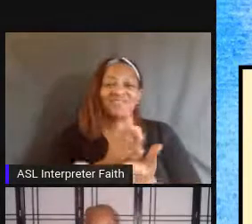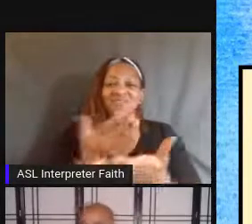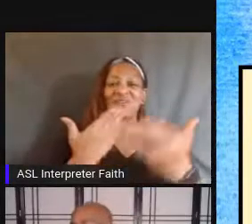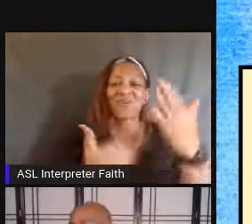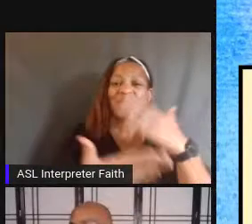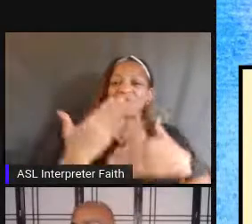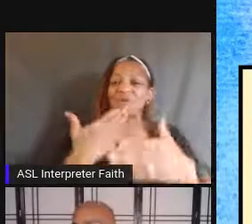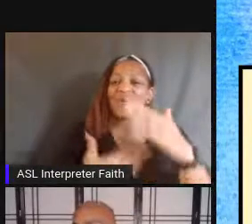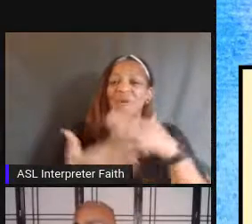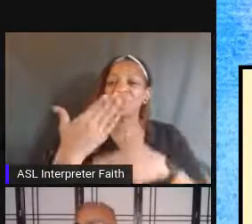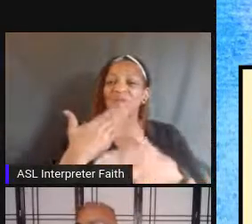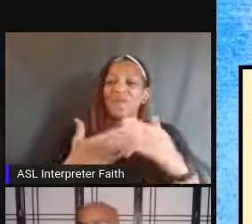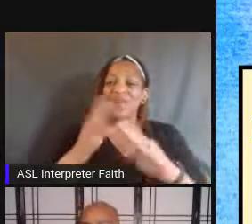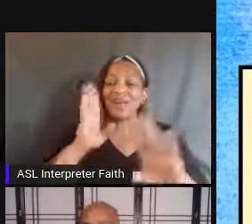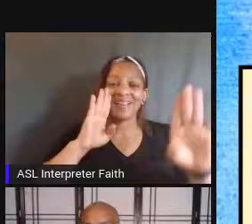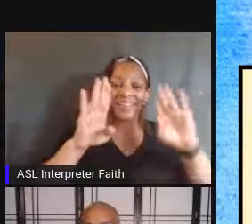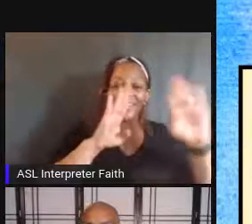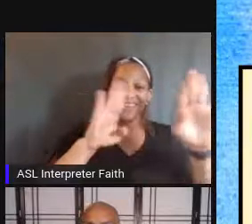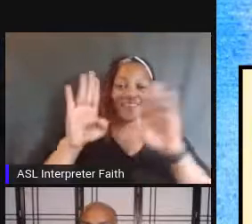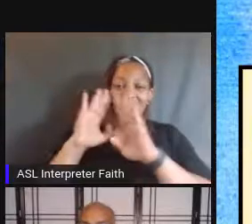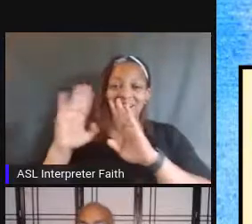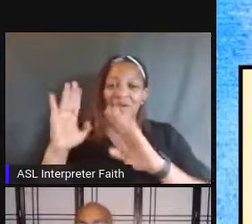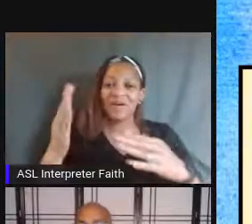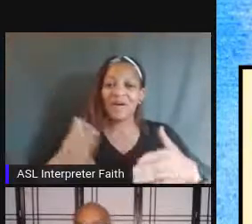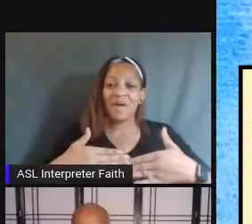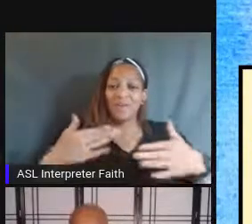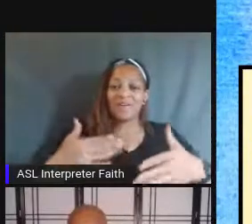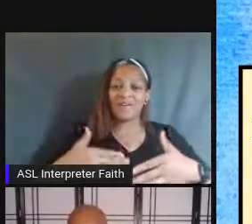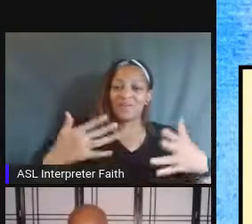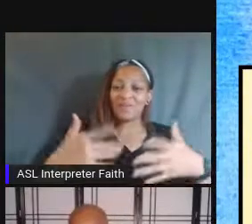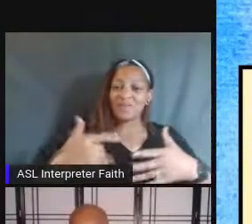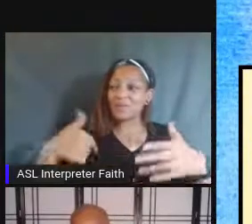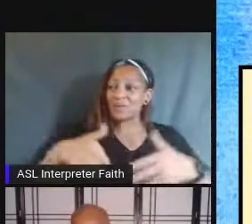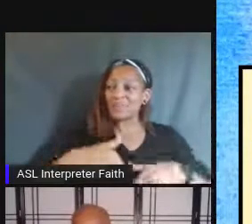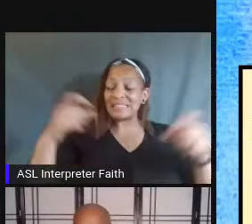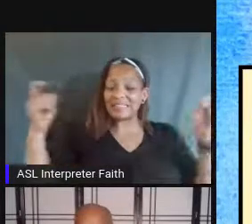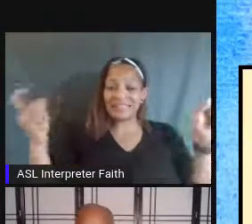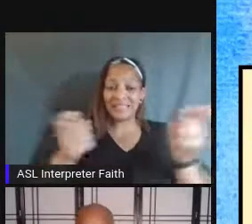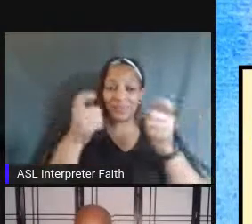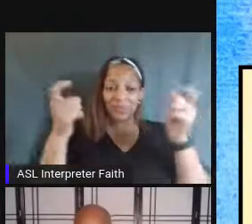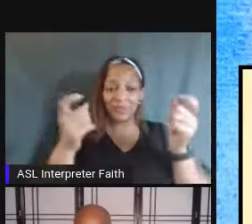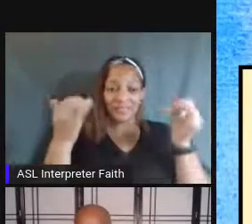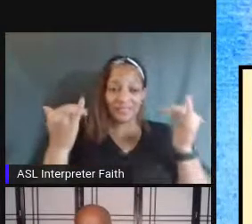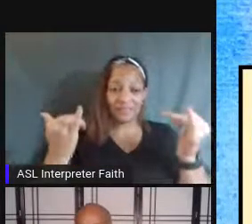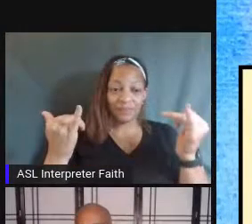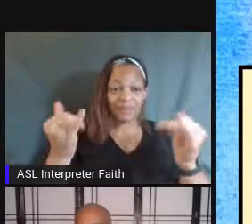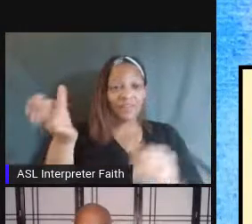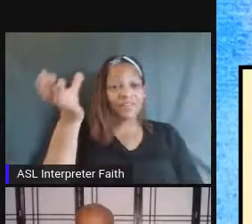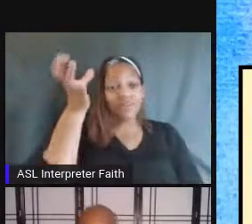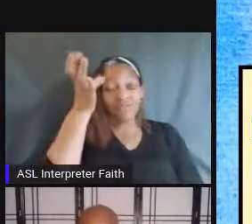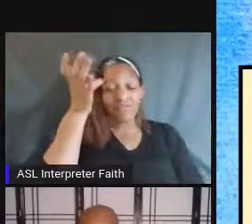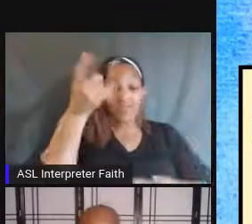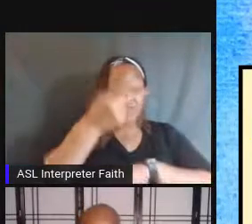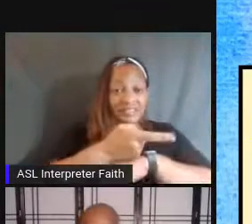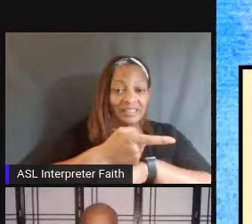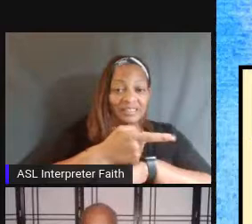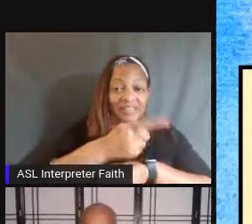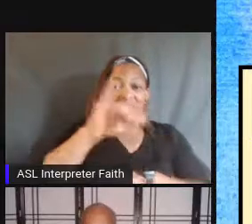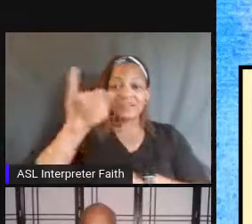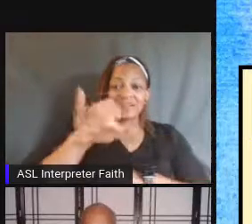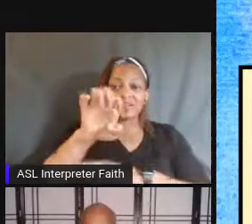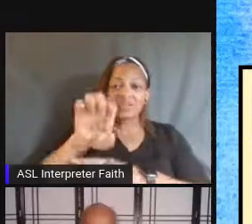everyone. Happy everything that we are celebrating today. Father's Day,